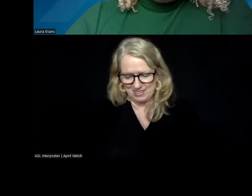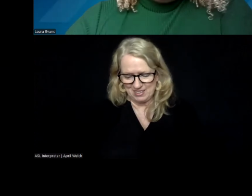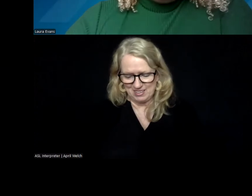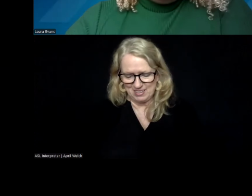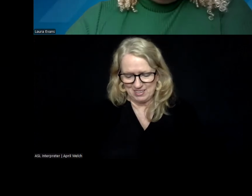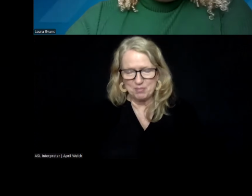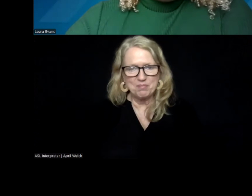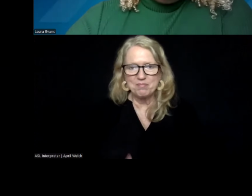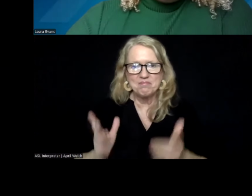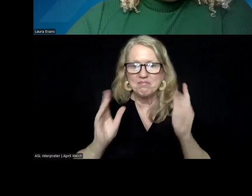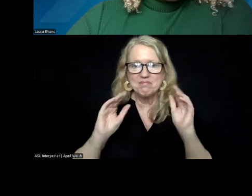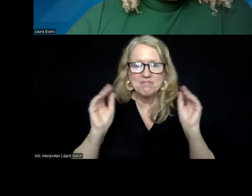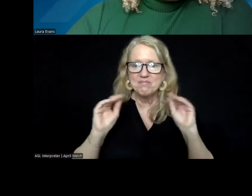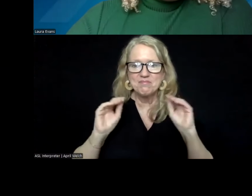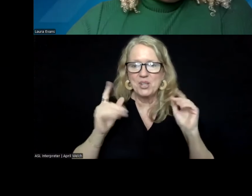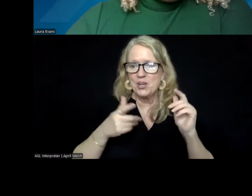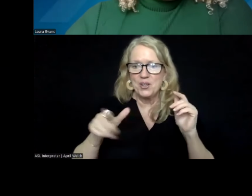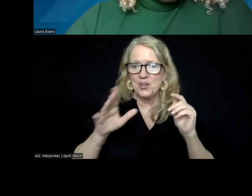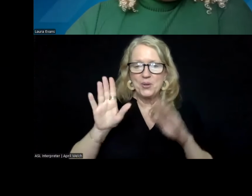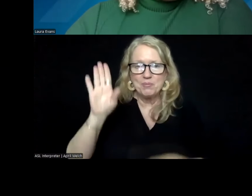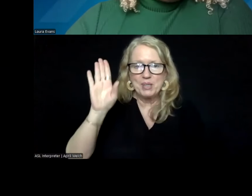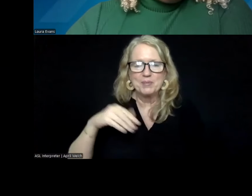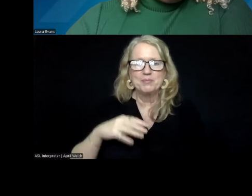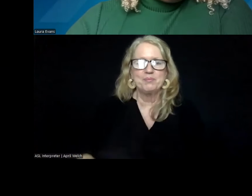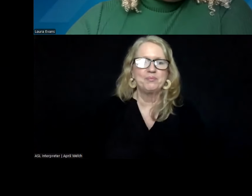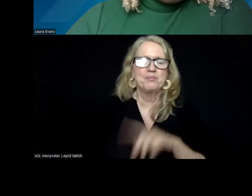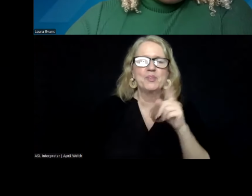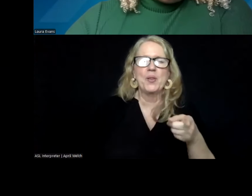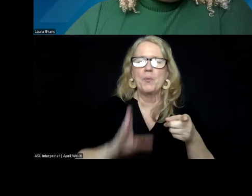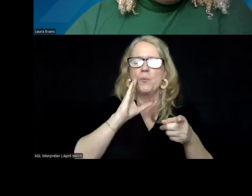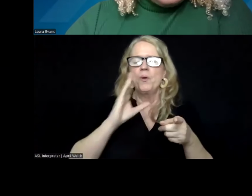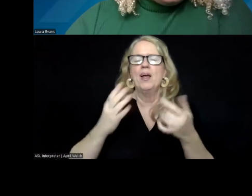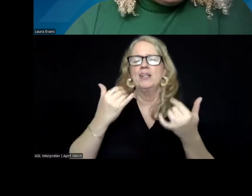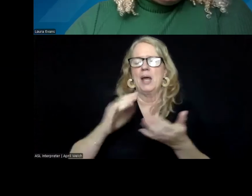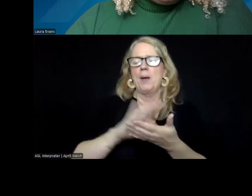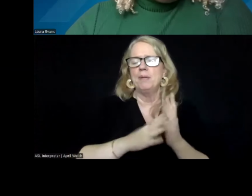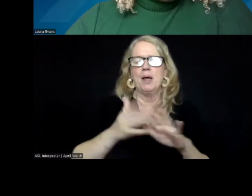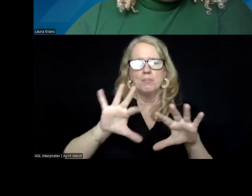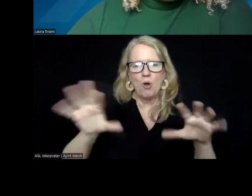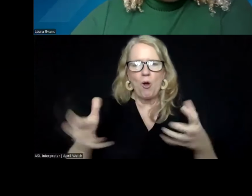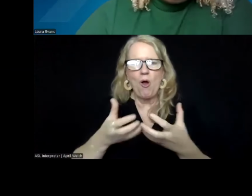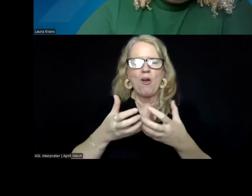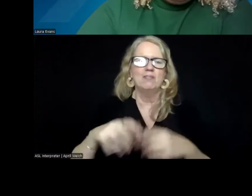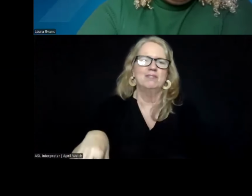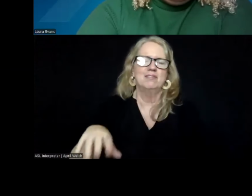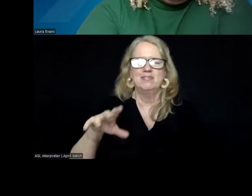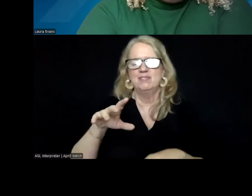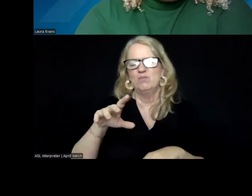I'm not seeing any hands, so I am going to go and make this a collective